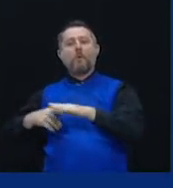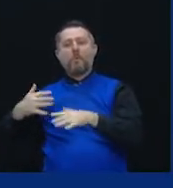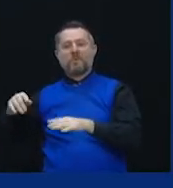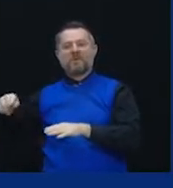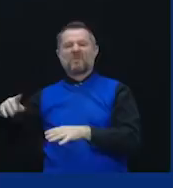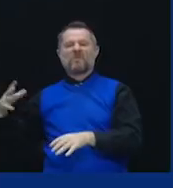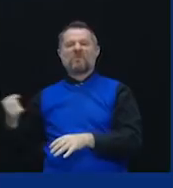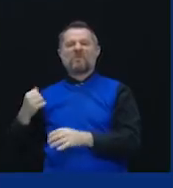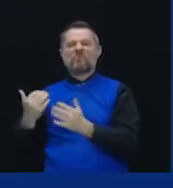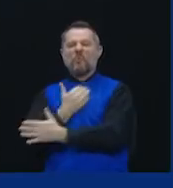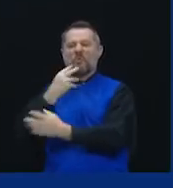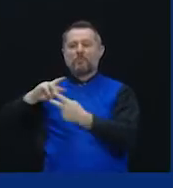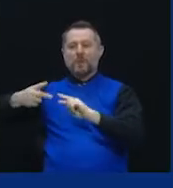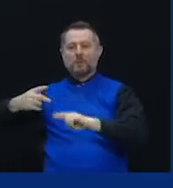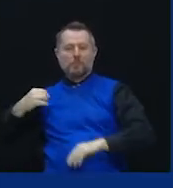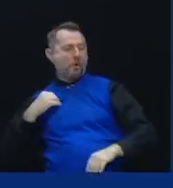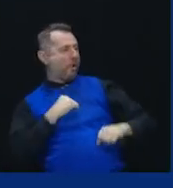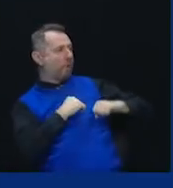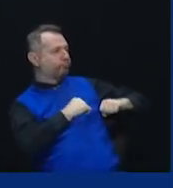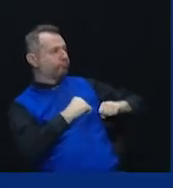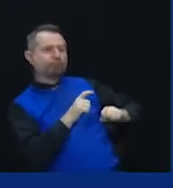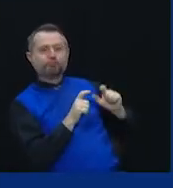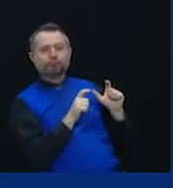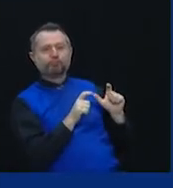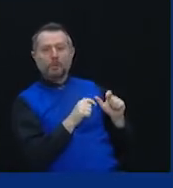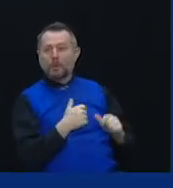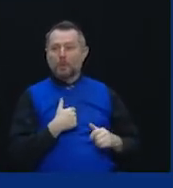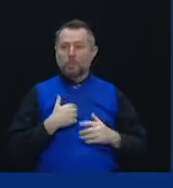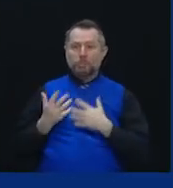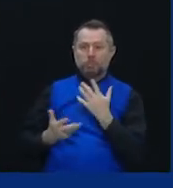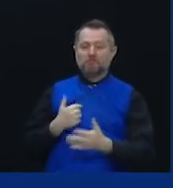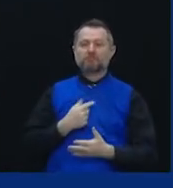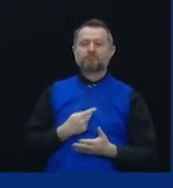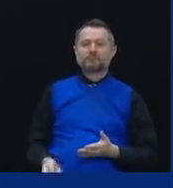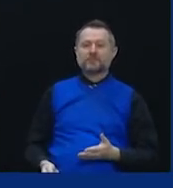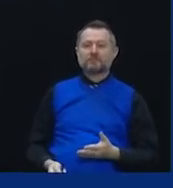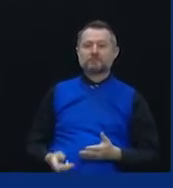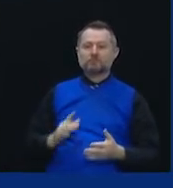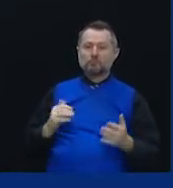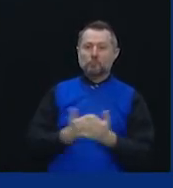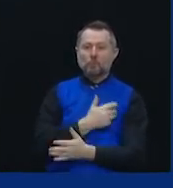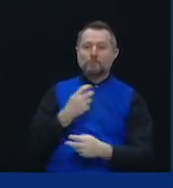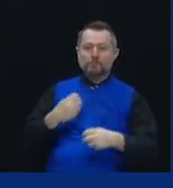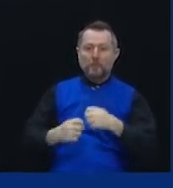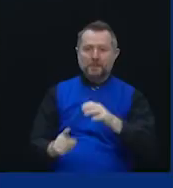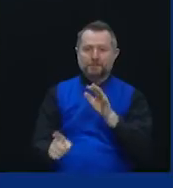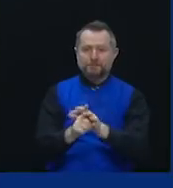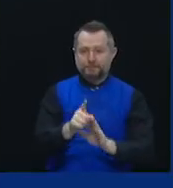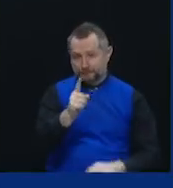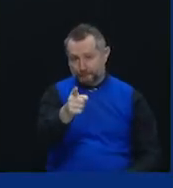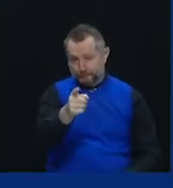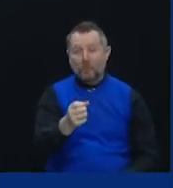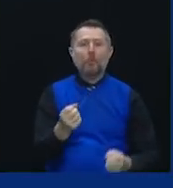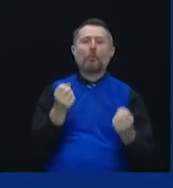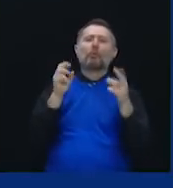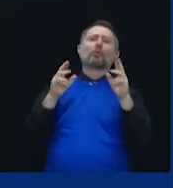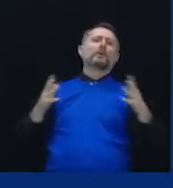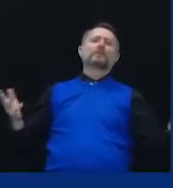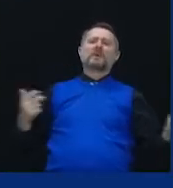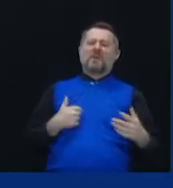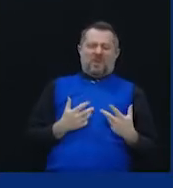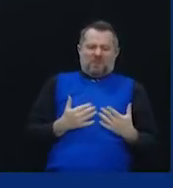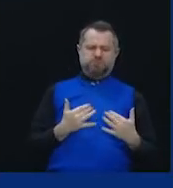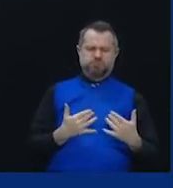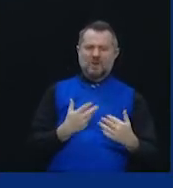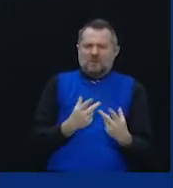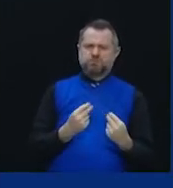the vaccine, then you have a problem? Or do you vaccinate enough people that you have